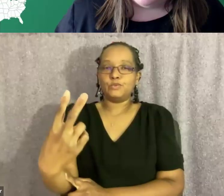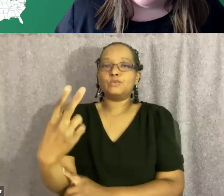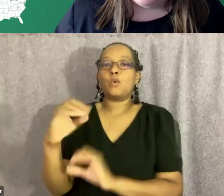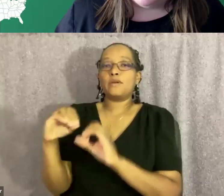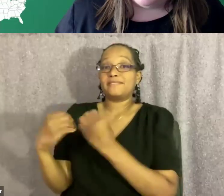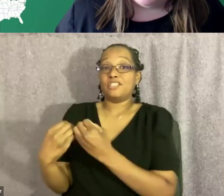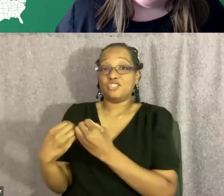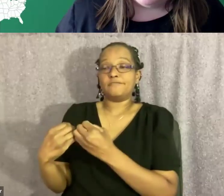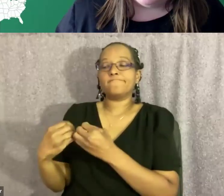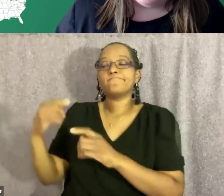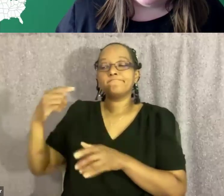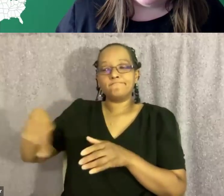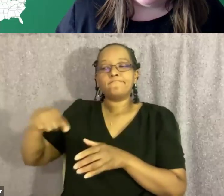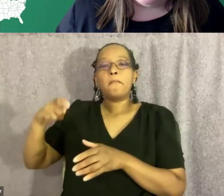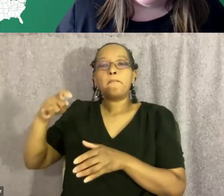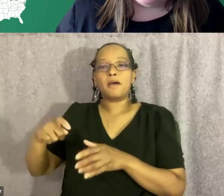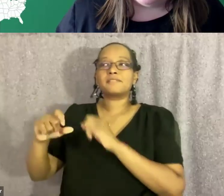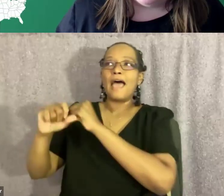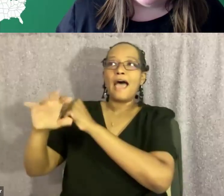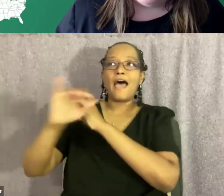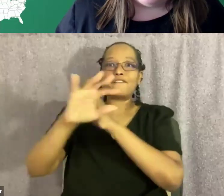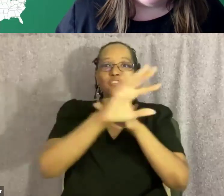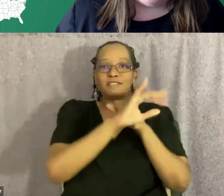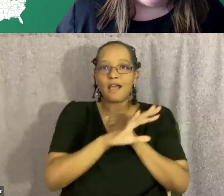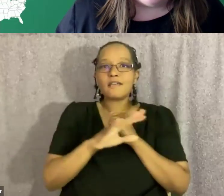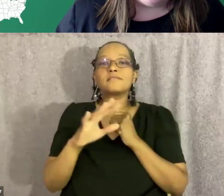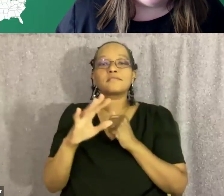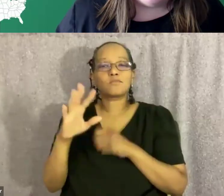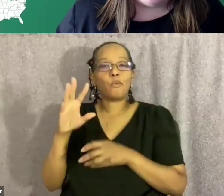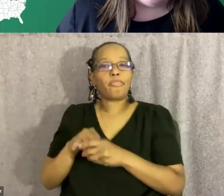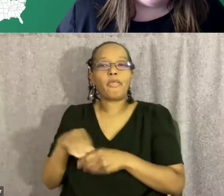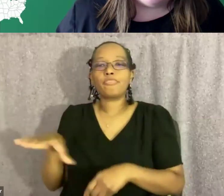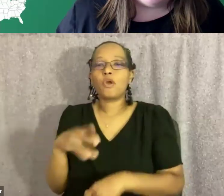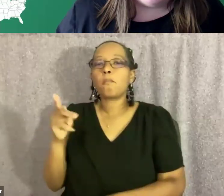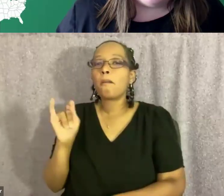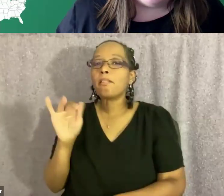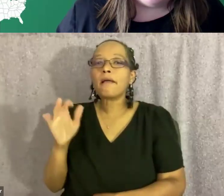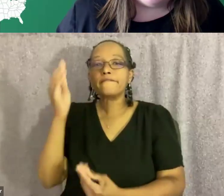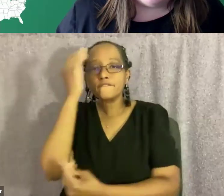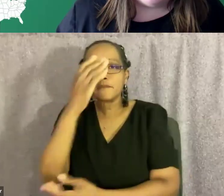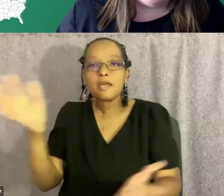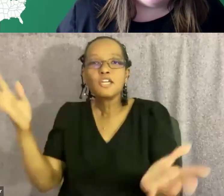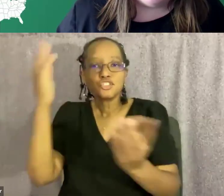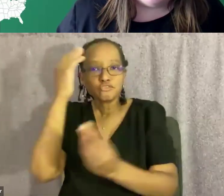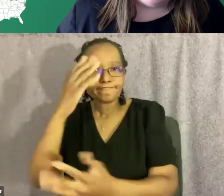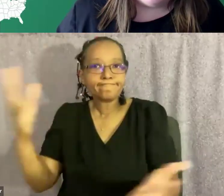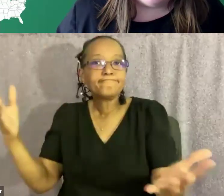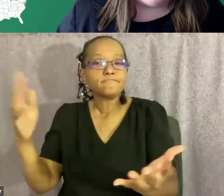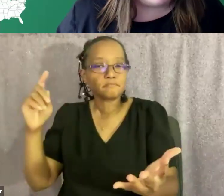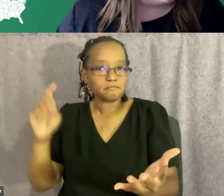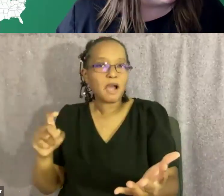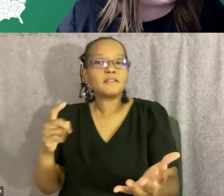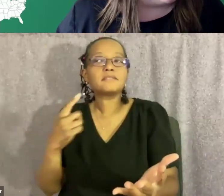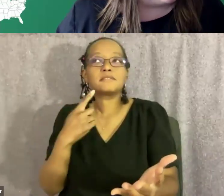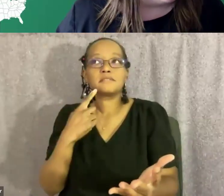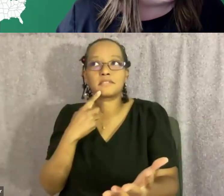they advertise and all their public information that they provide, that